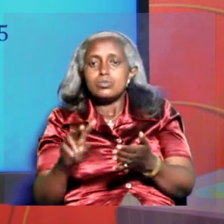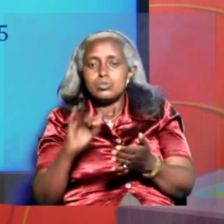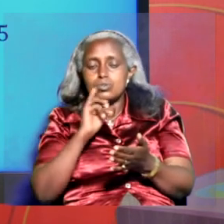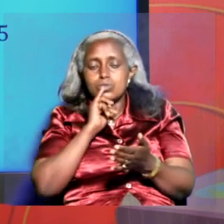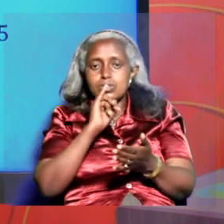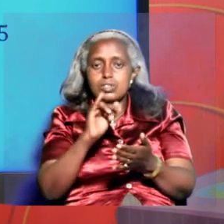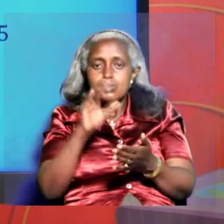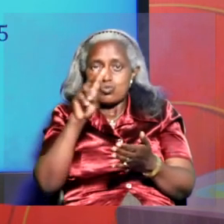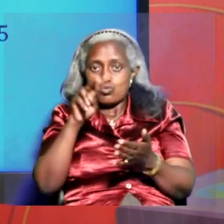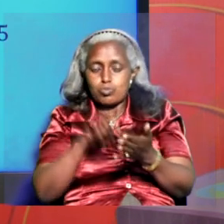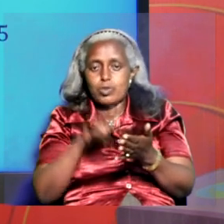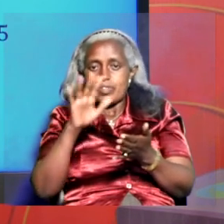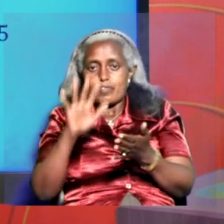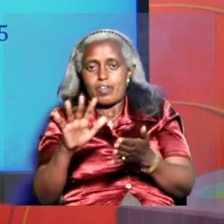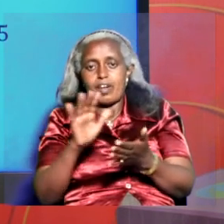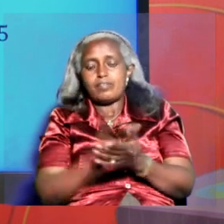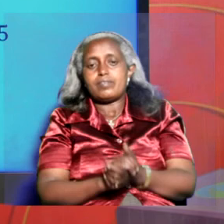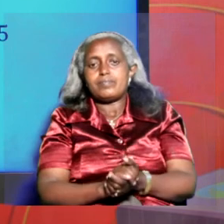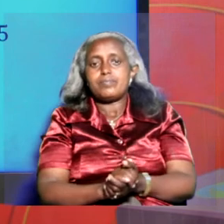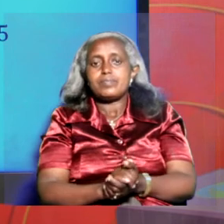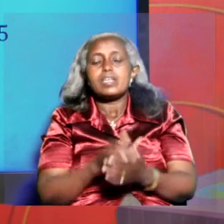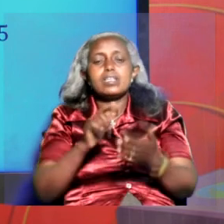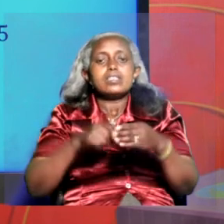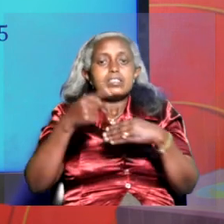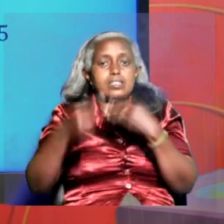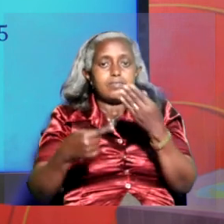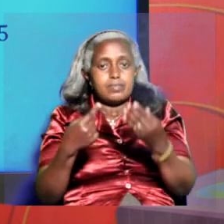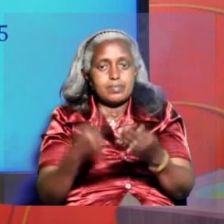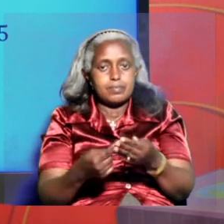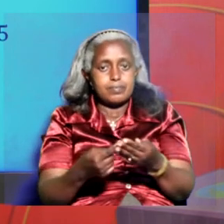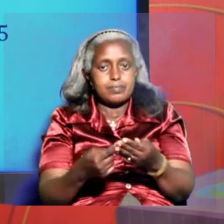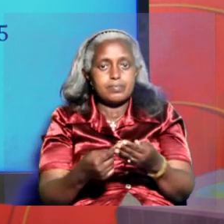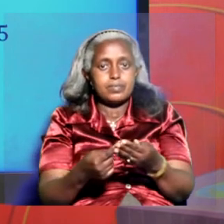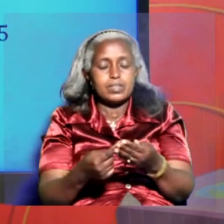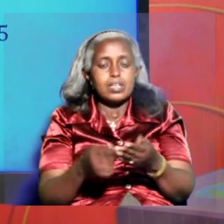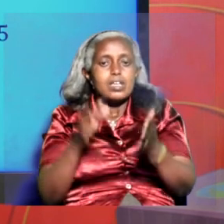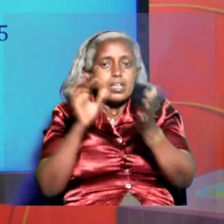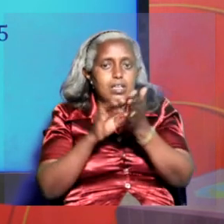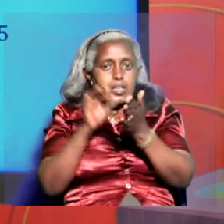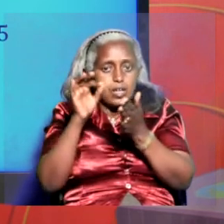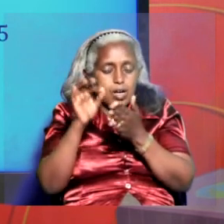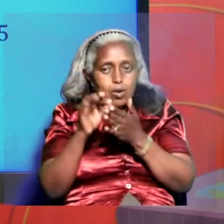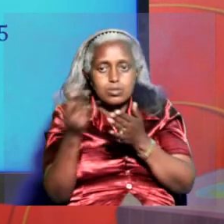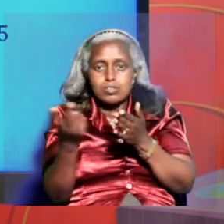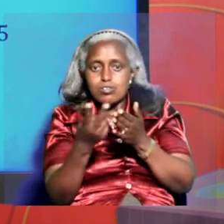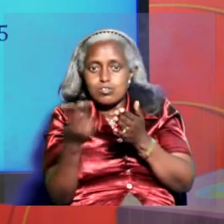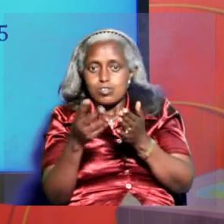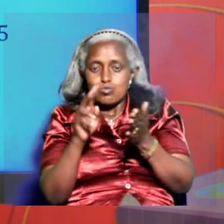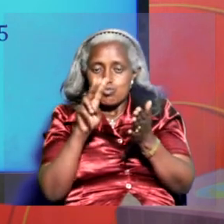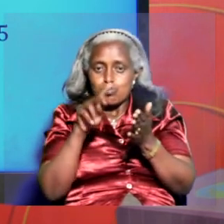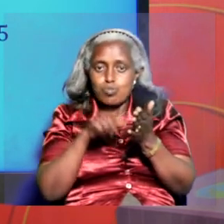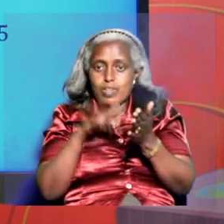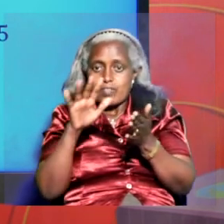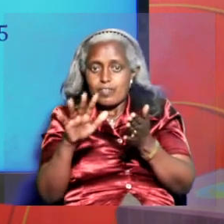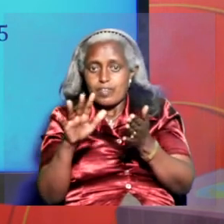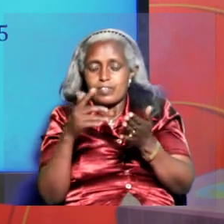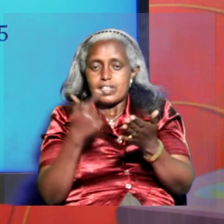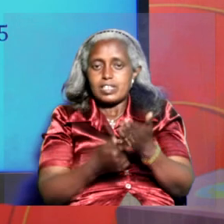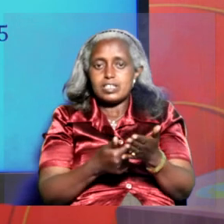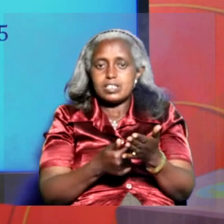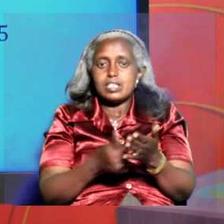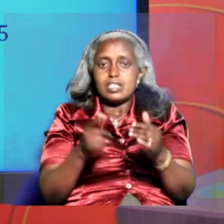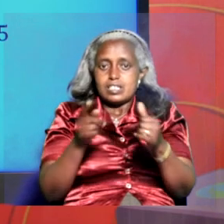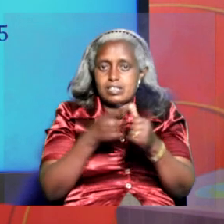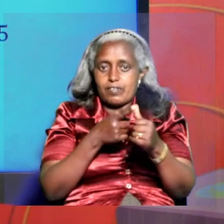this 2.5 item. Therefore, count the 2.5 item here.